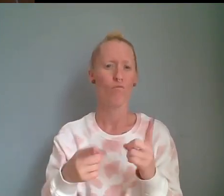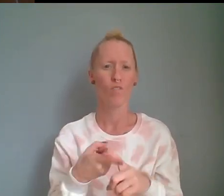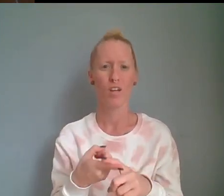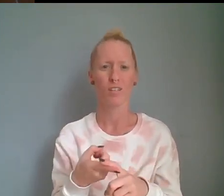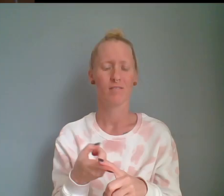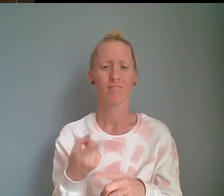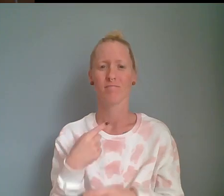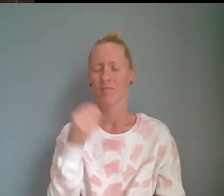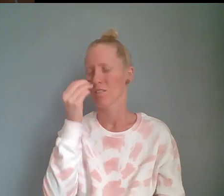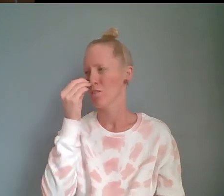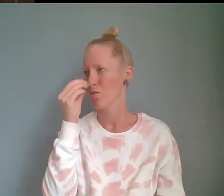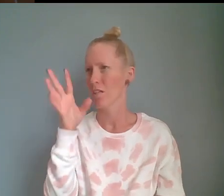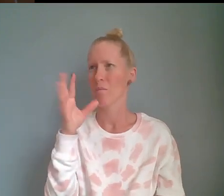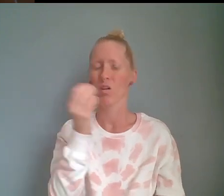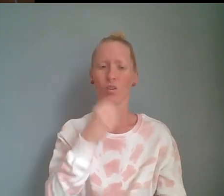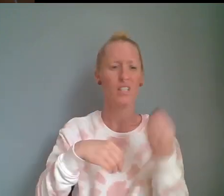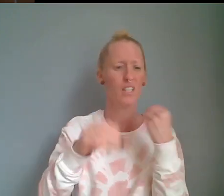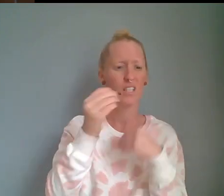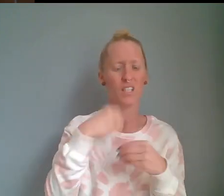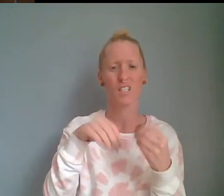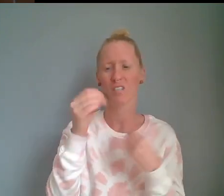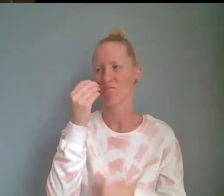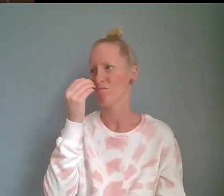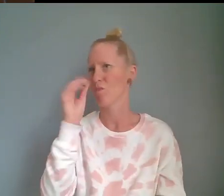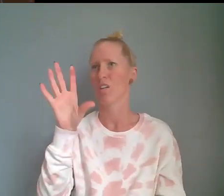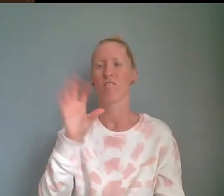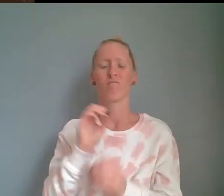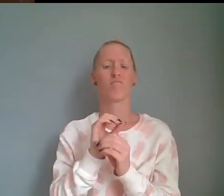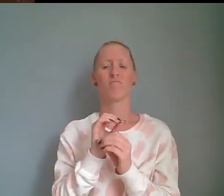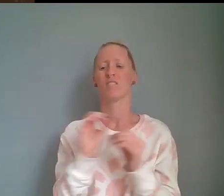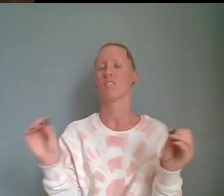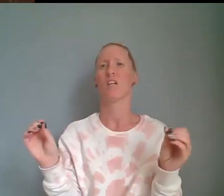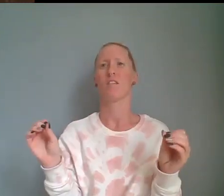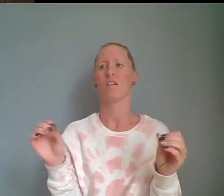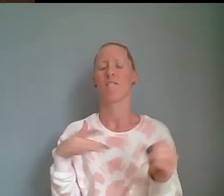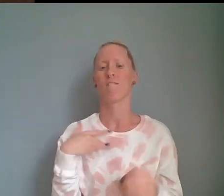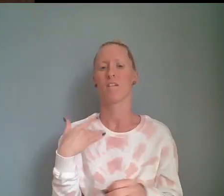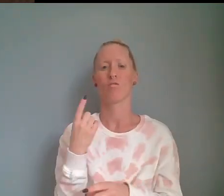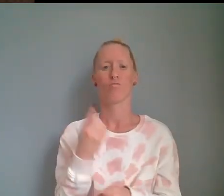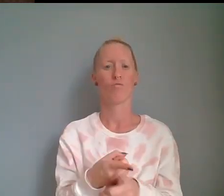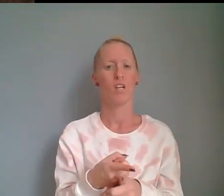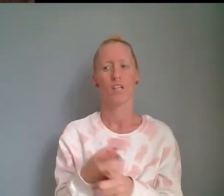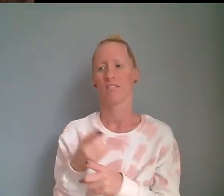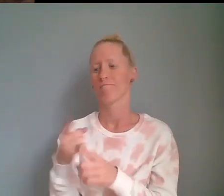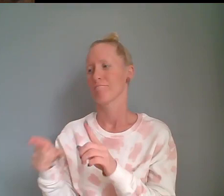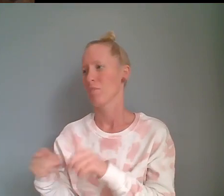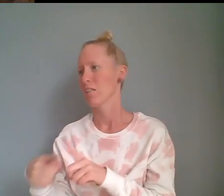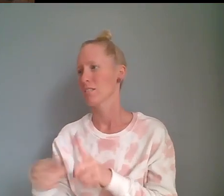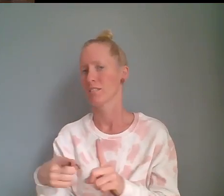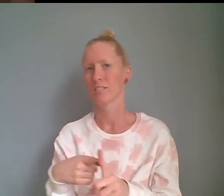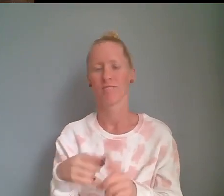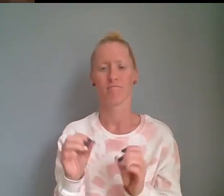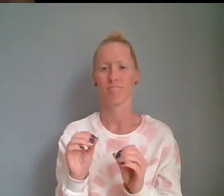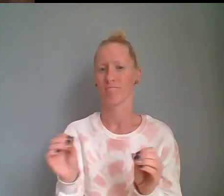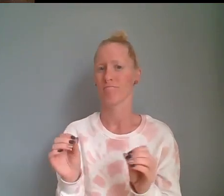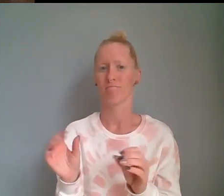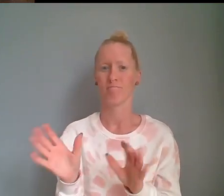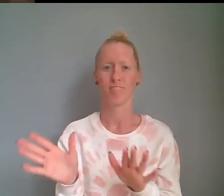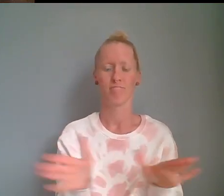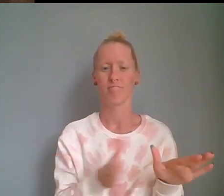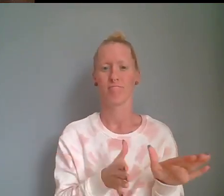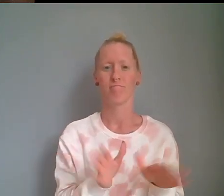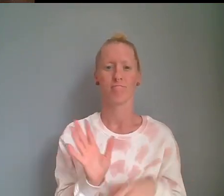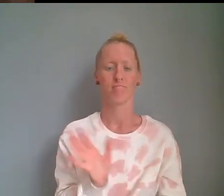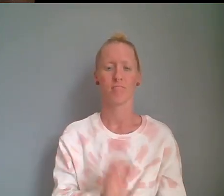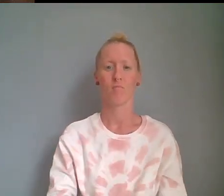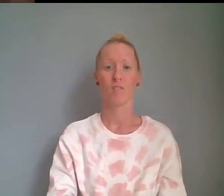They don't care about eating. Just nothing feels right, feels good anymore. And then the